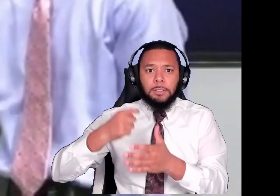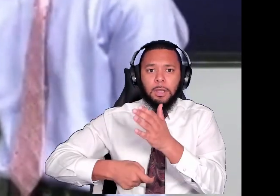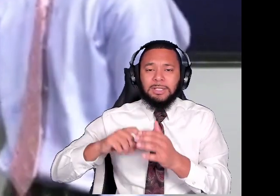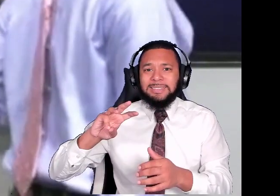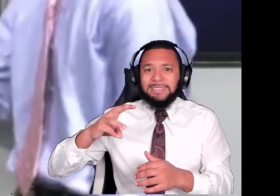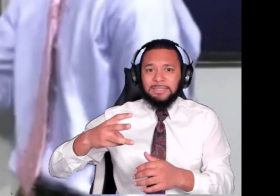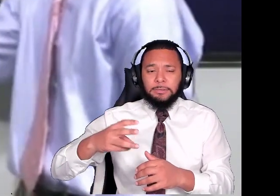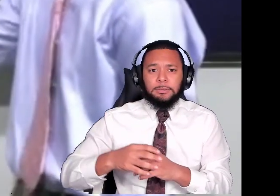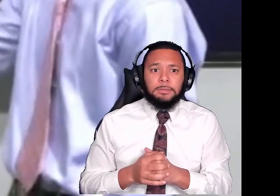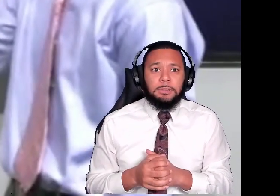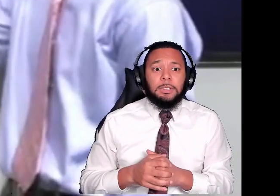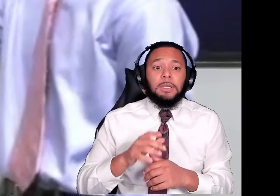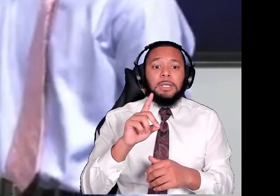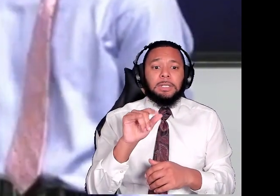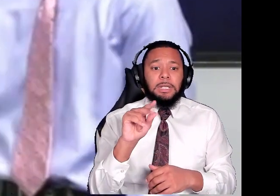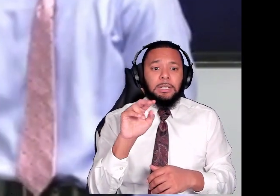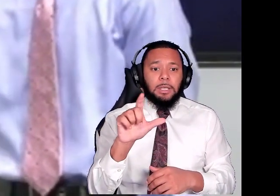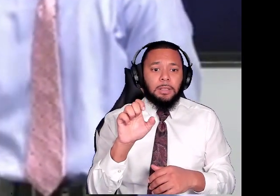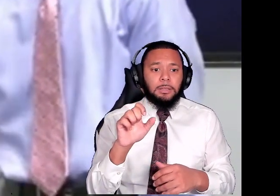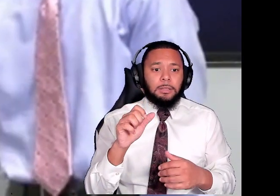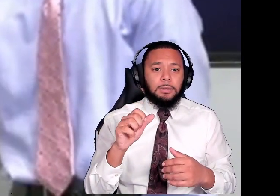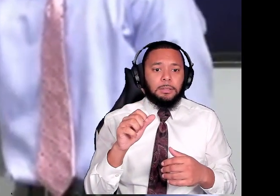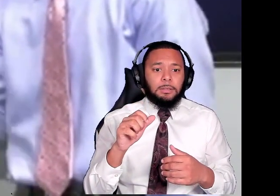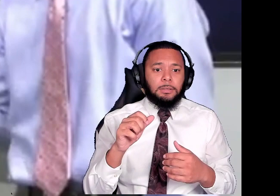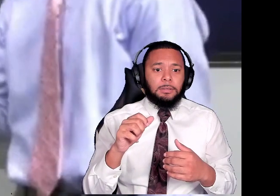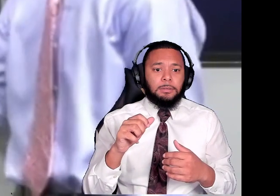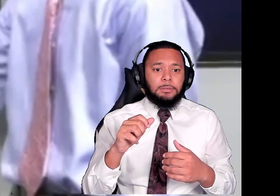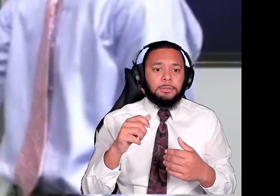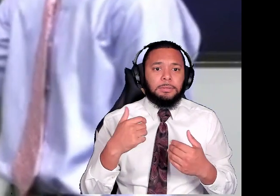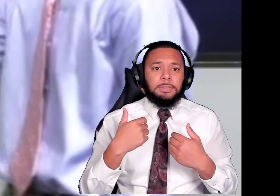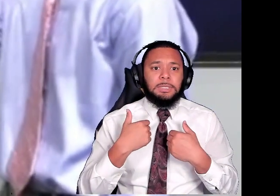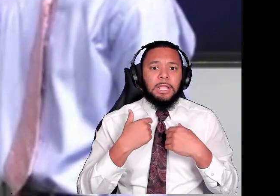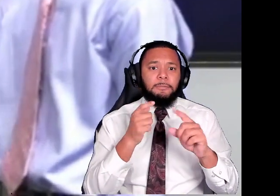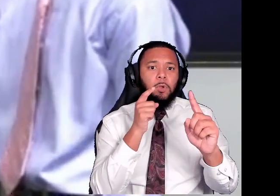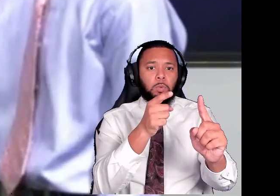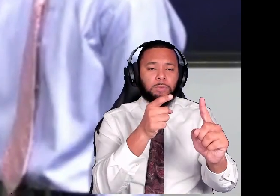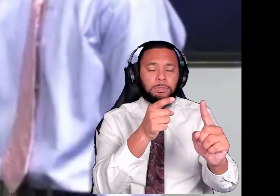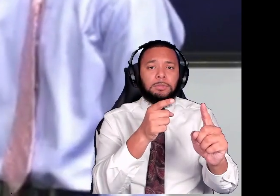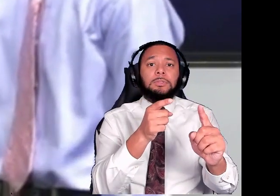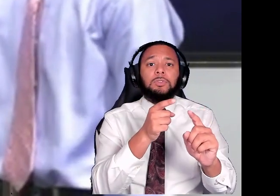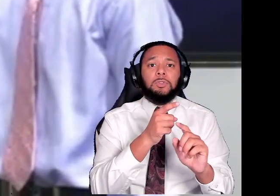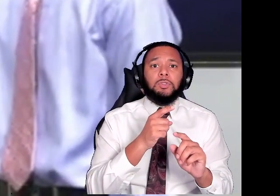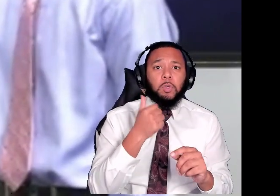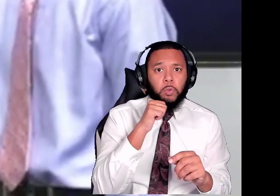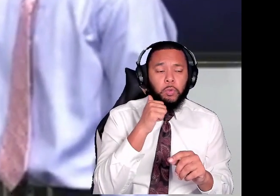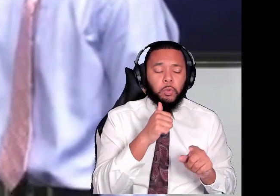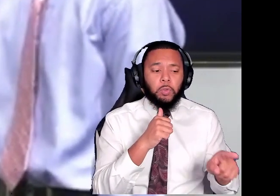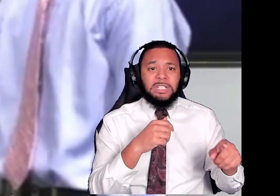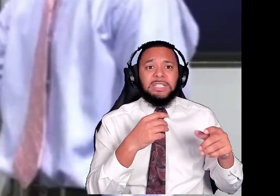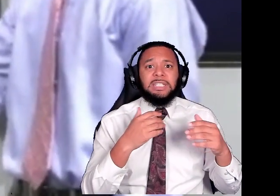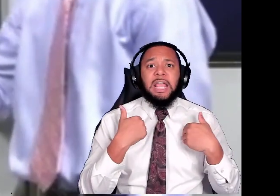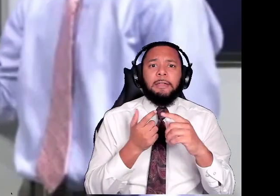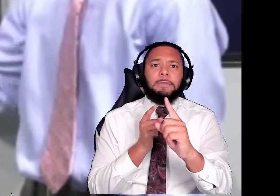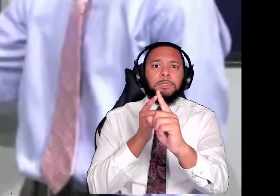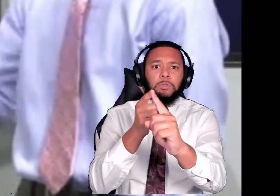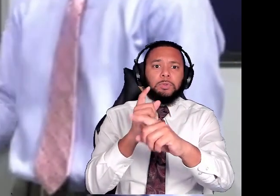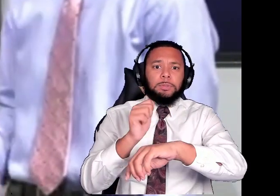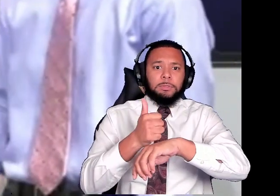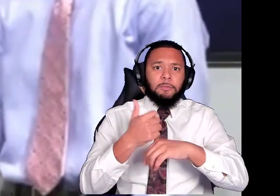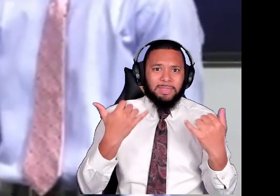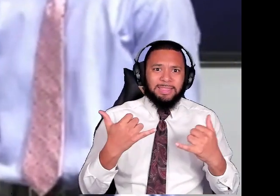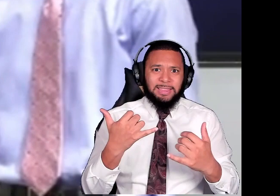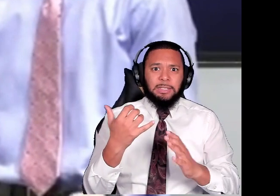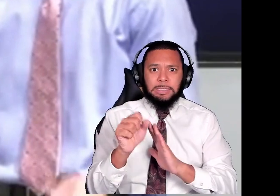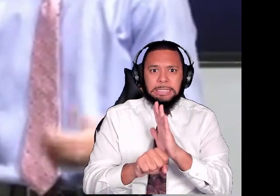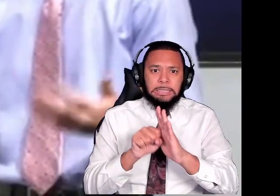Danielle has goals. She sets the following sales goals for this season. She wants to sell more Caramel Delights